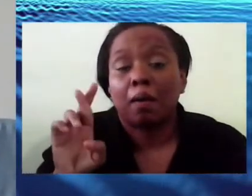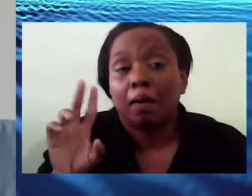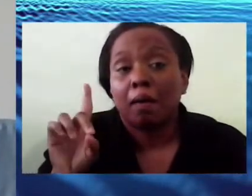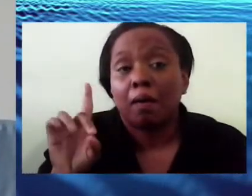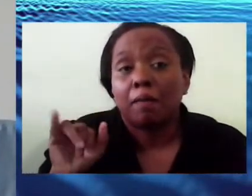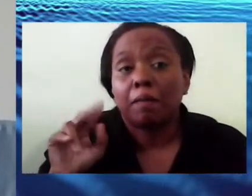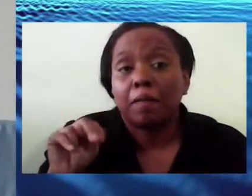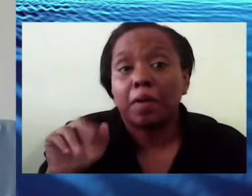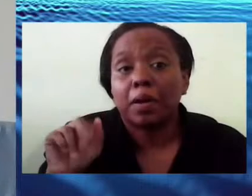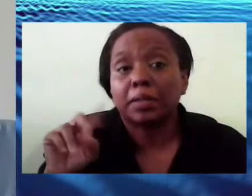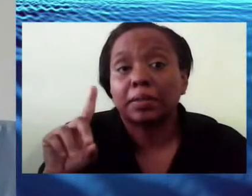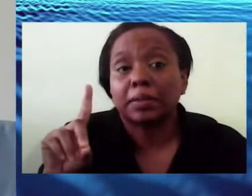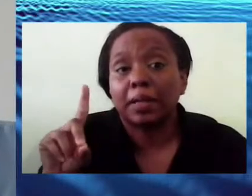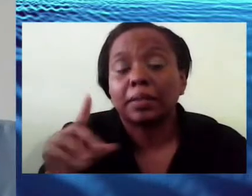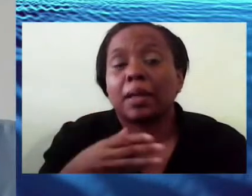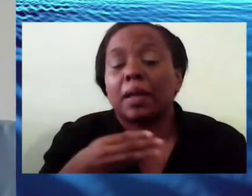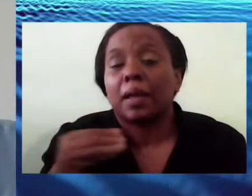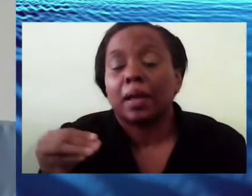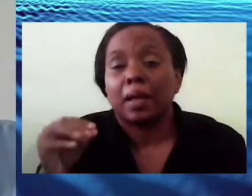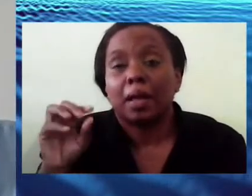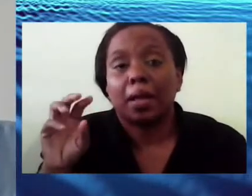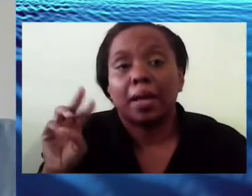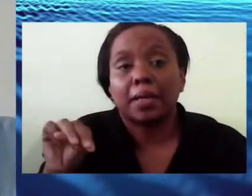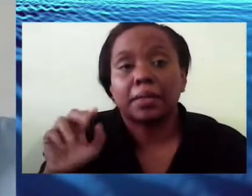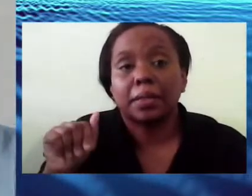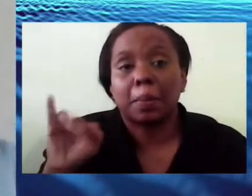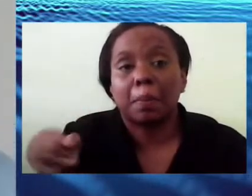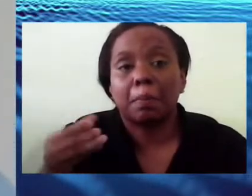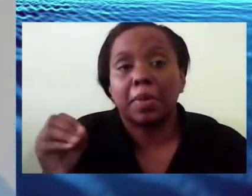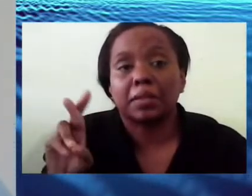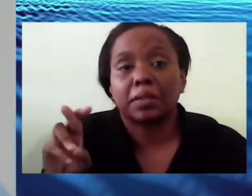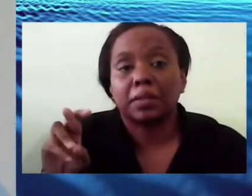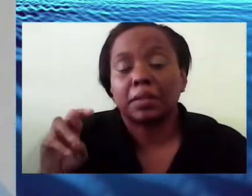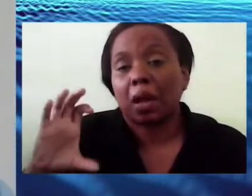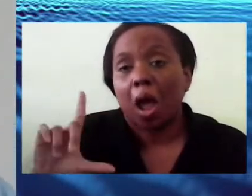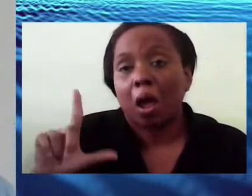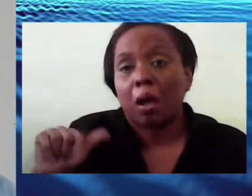process. And I really could not give that information at this time.